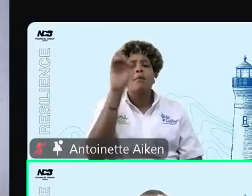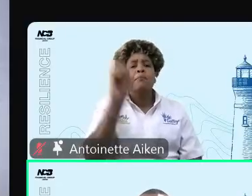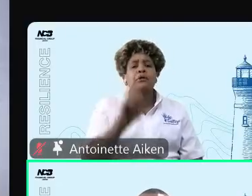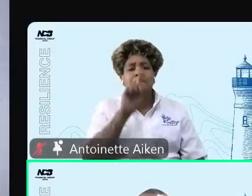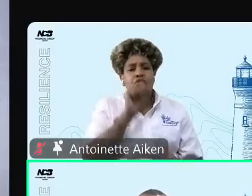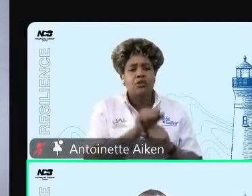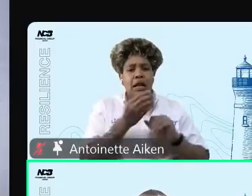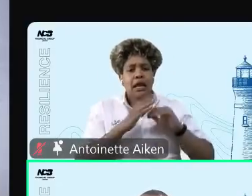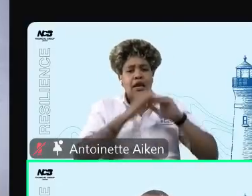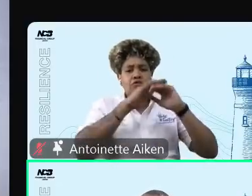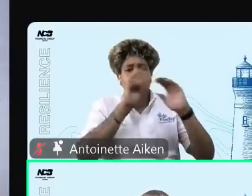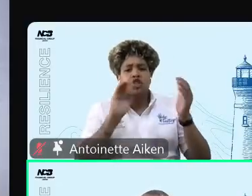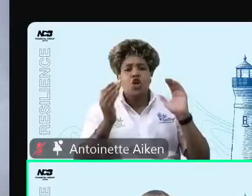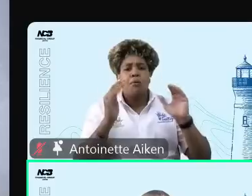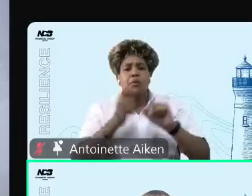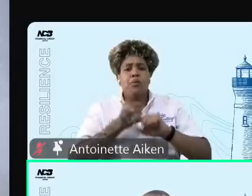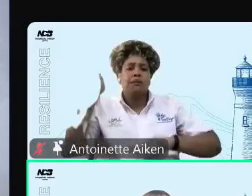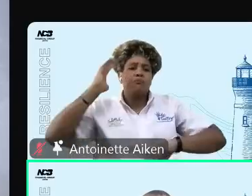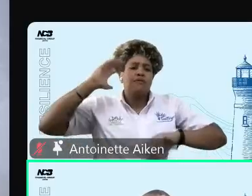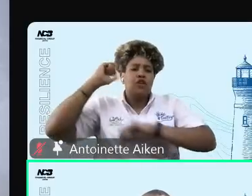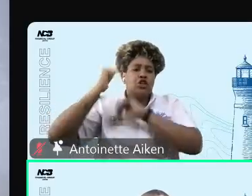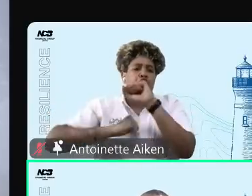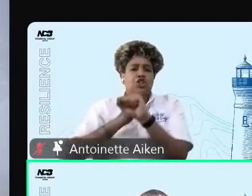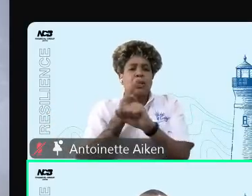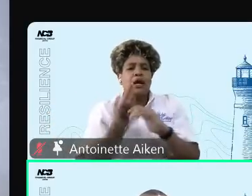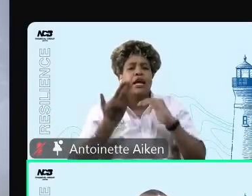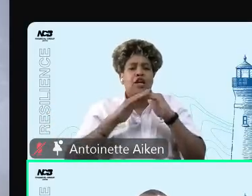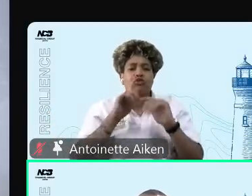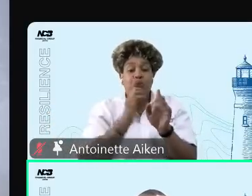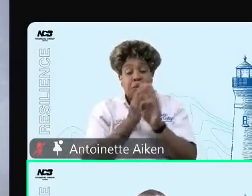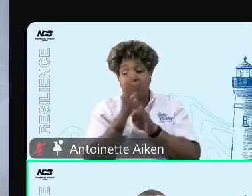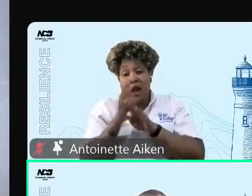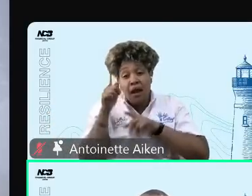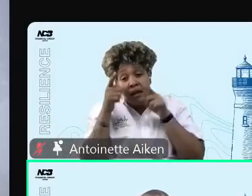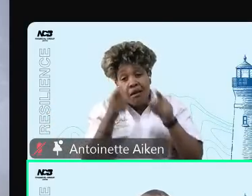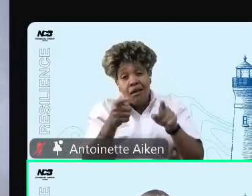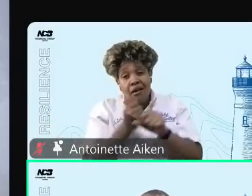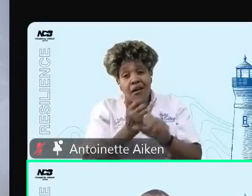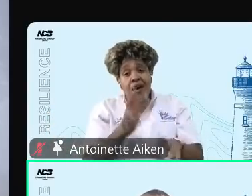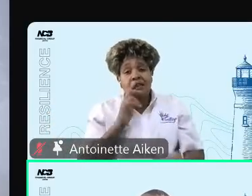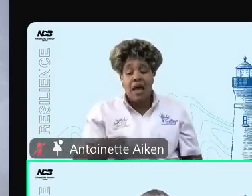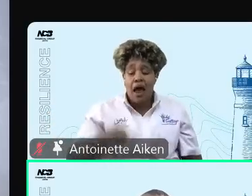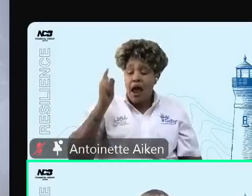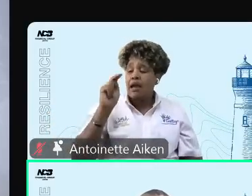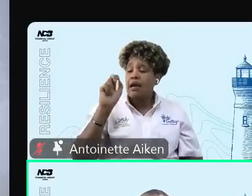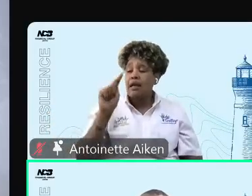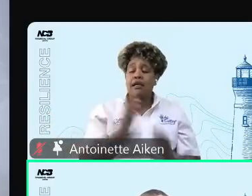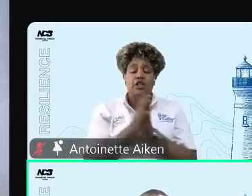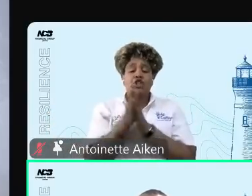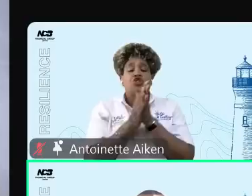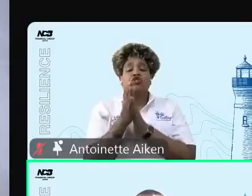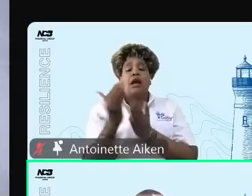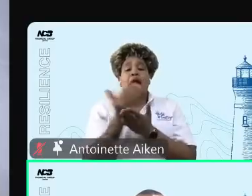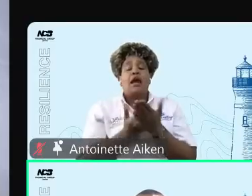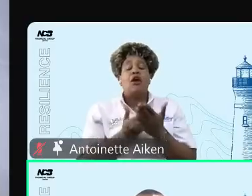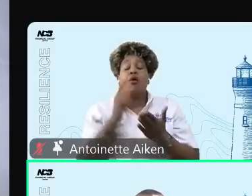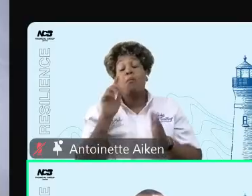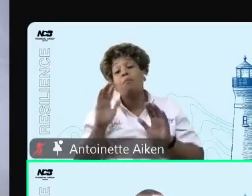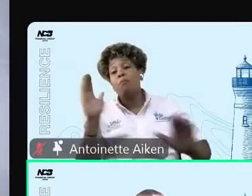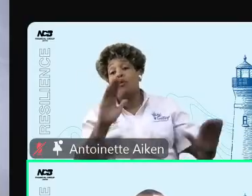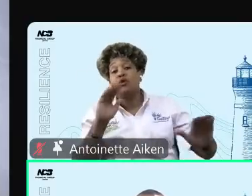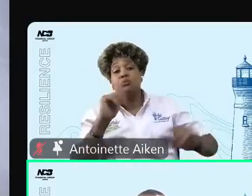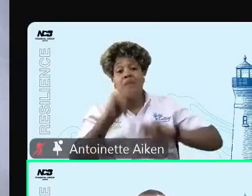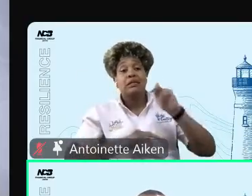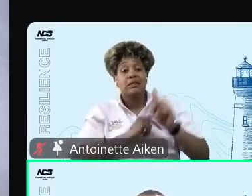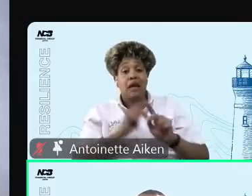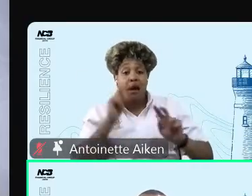increase compared to the prior year. The increase was mainly attributable to higher net interest income driven by the tight